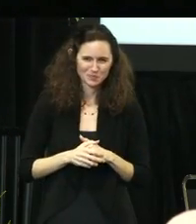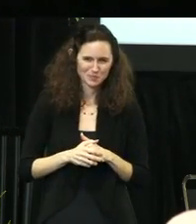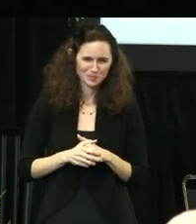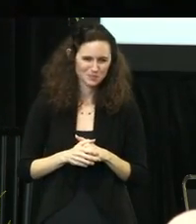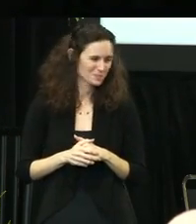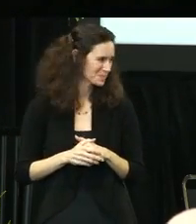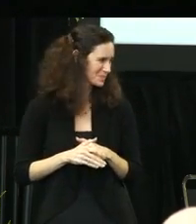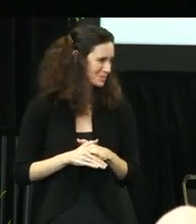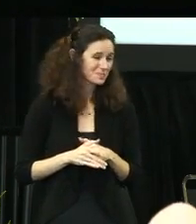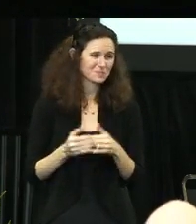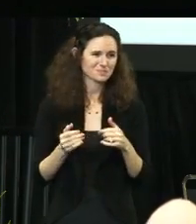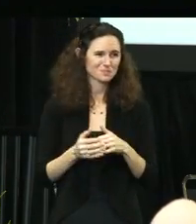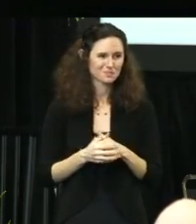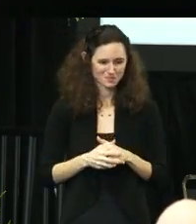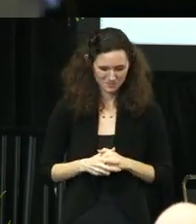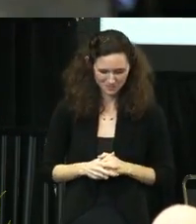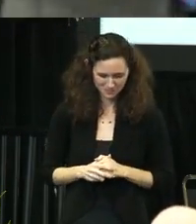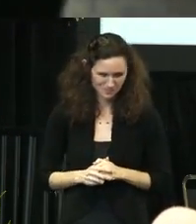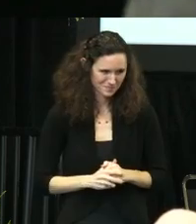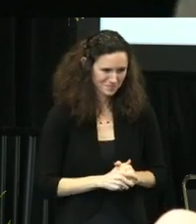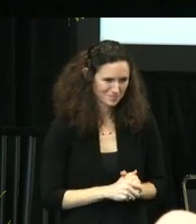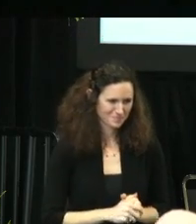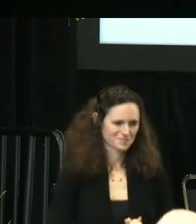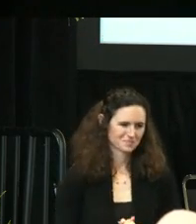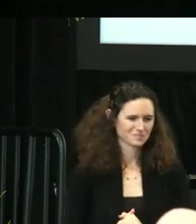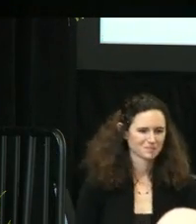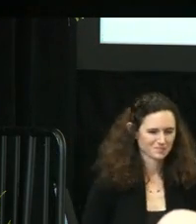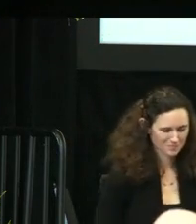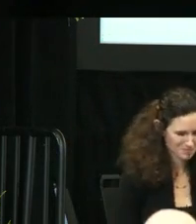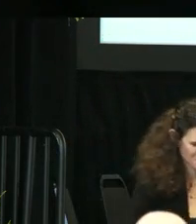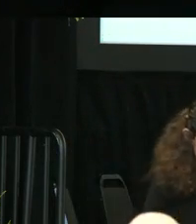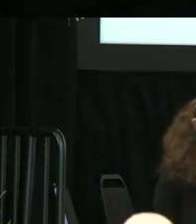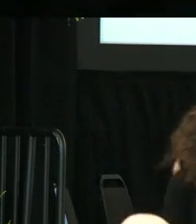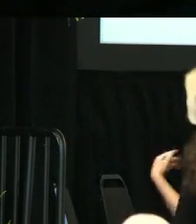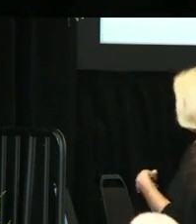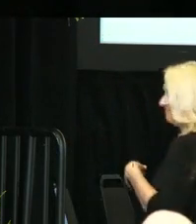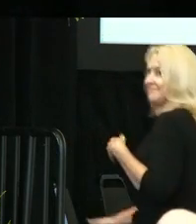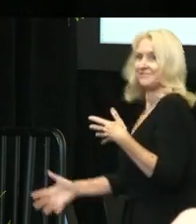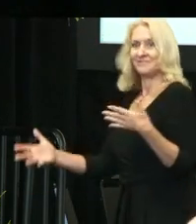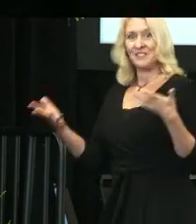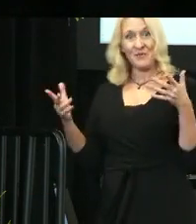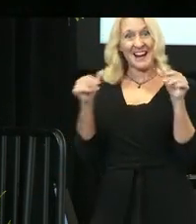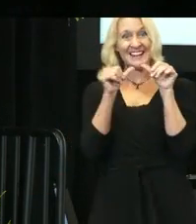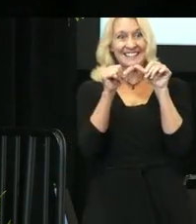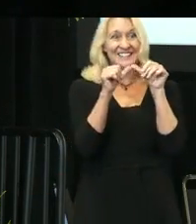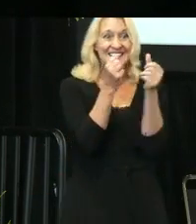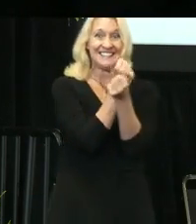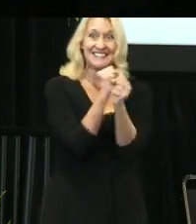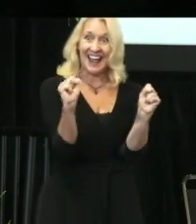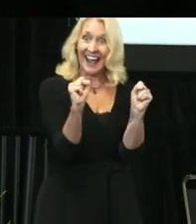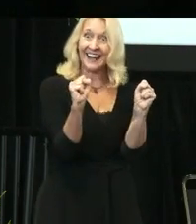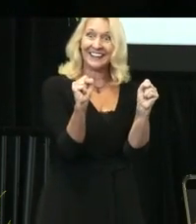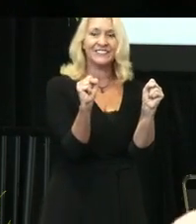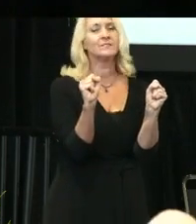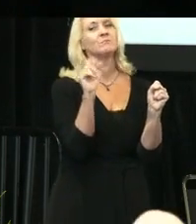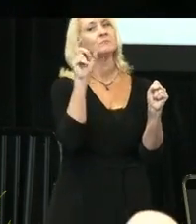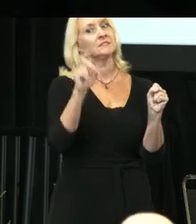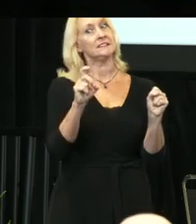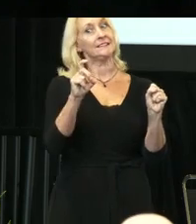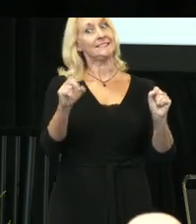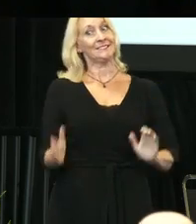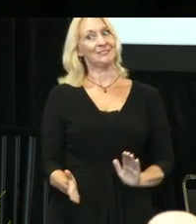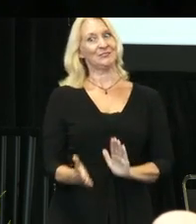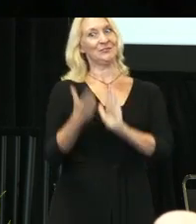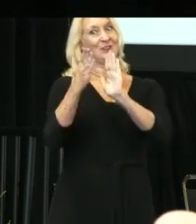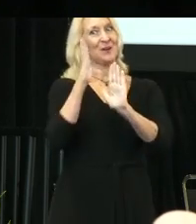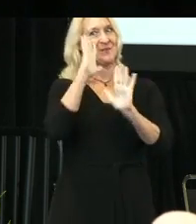If we're going to keep making those saves in that classroom that Ralston was talking about, we do need to face some of those challenges that we talked